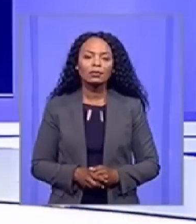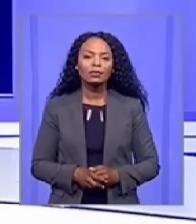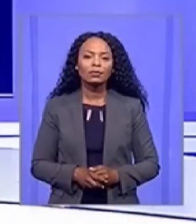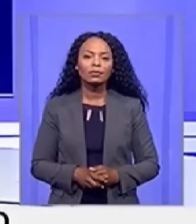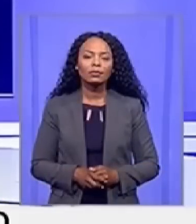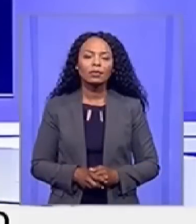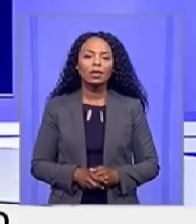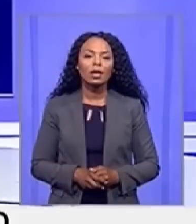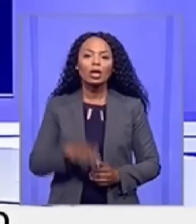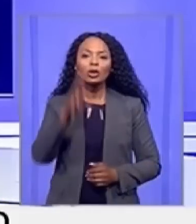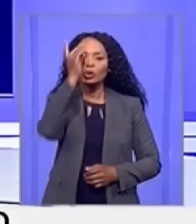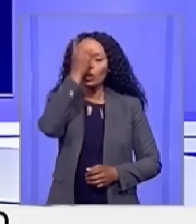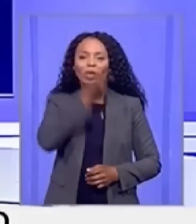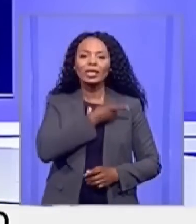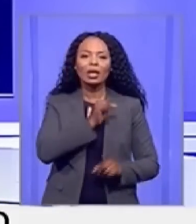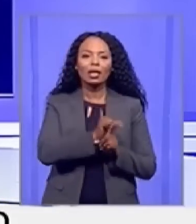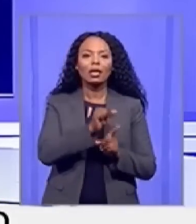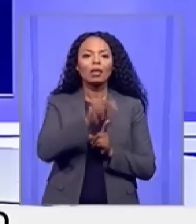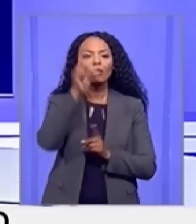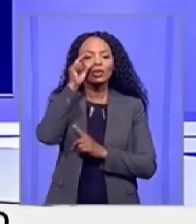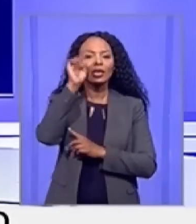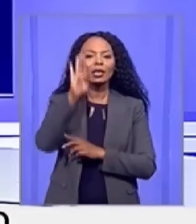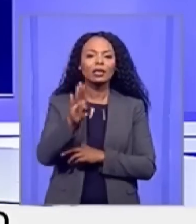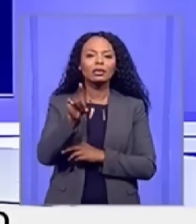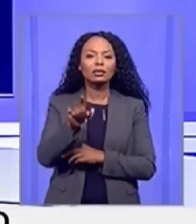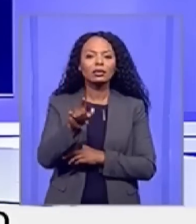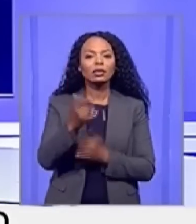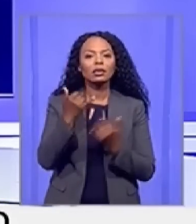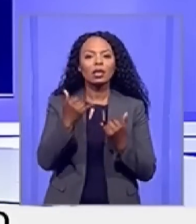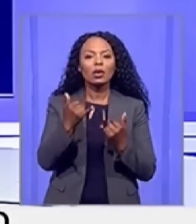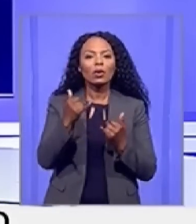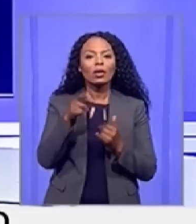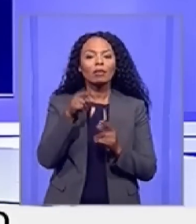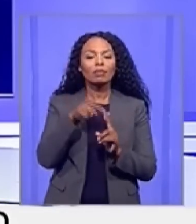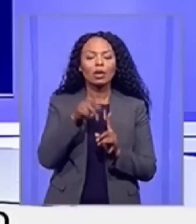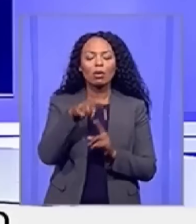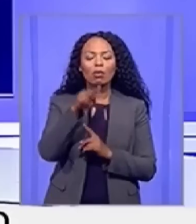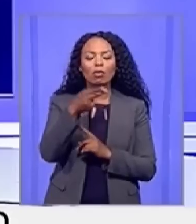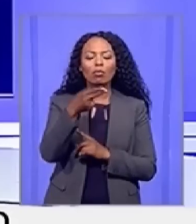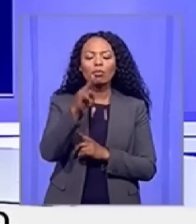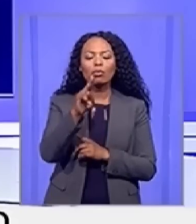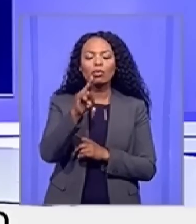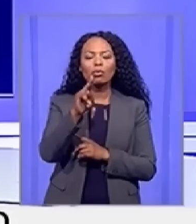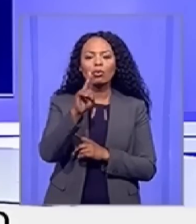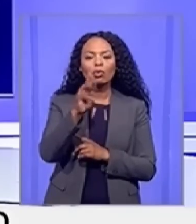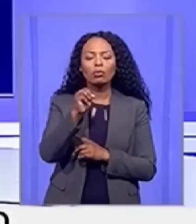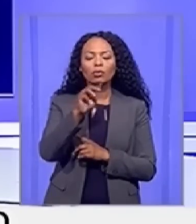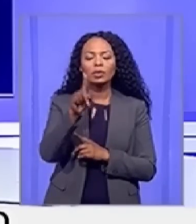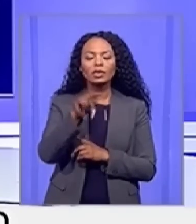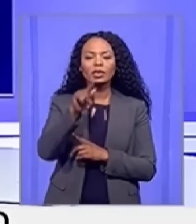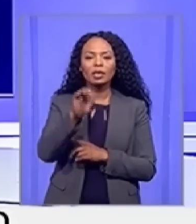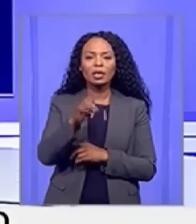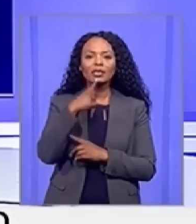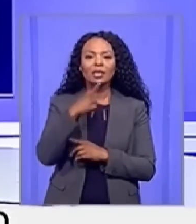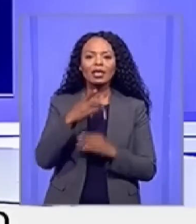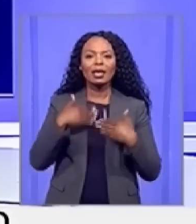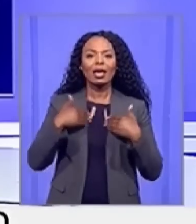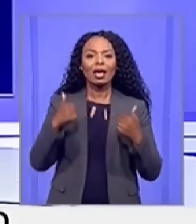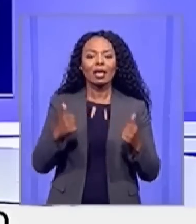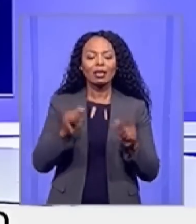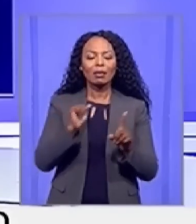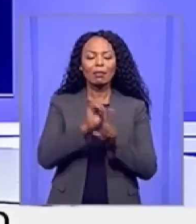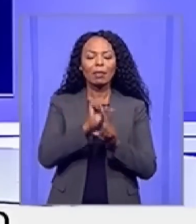Moradi wa Kgosana Mangosu di Buthelezi e leng Kgosatsana Phumzile Buthelezi o re maemo a bophelo ba ntatae a mpefaditswe ke ho se utlwane pakeng tsa